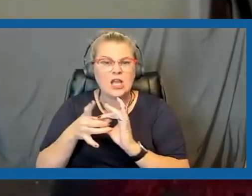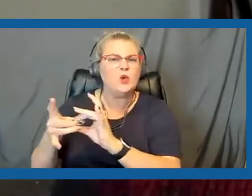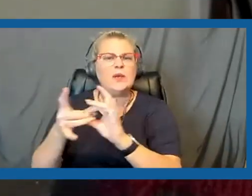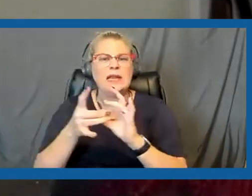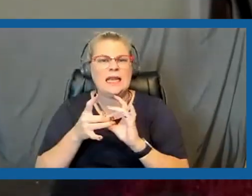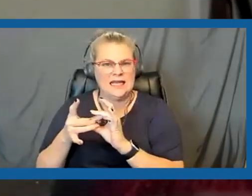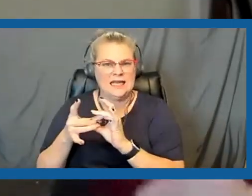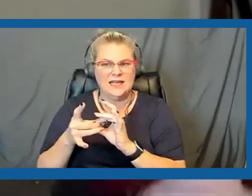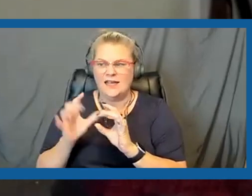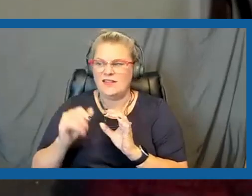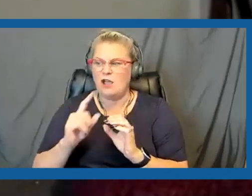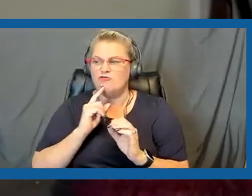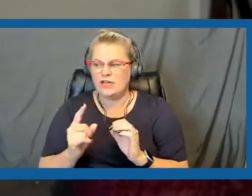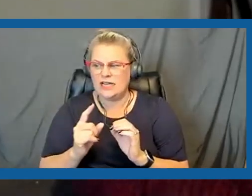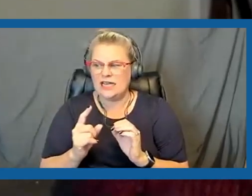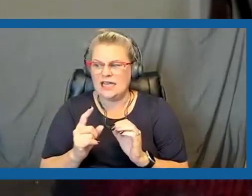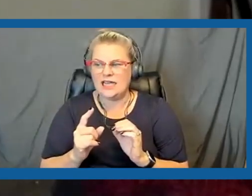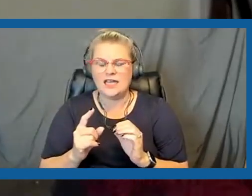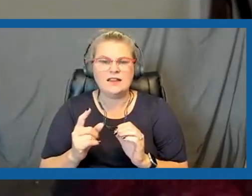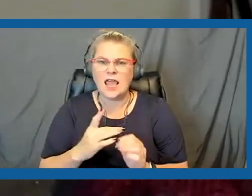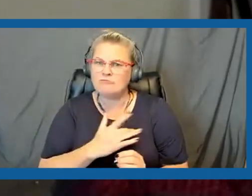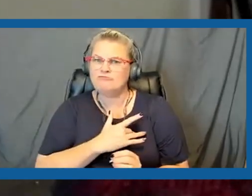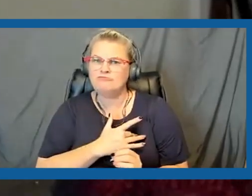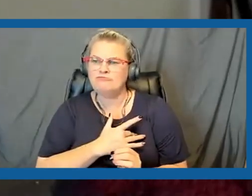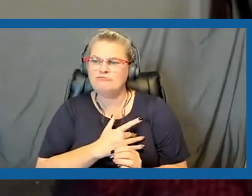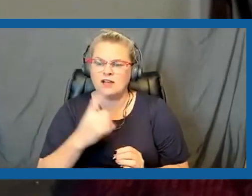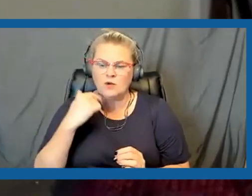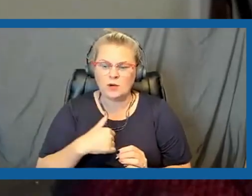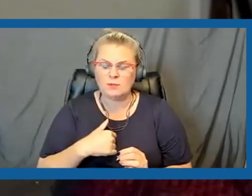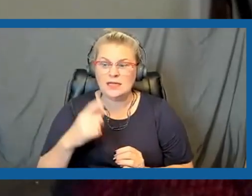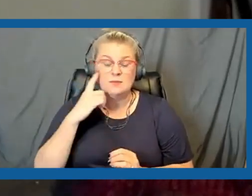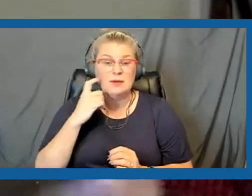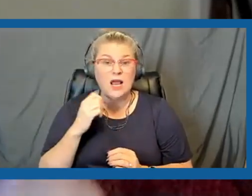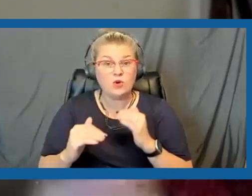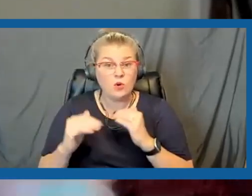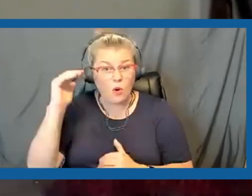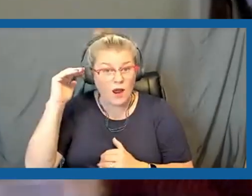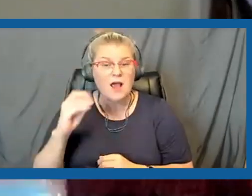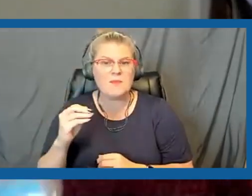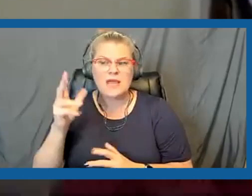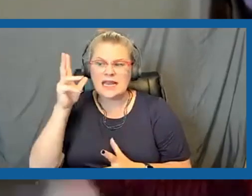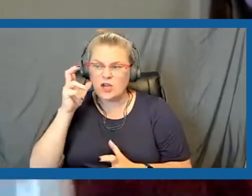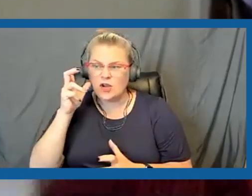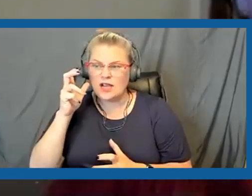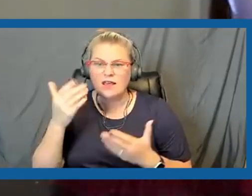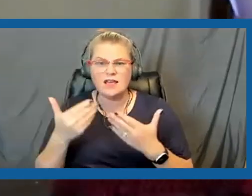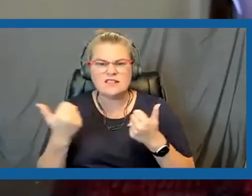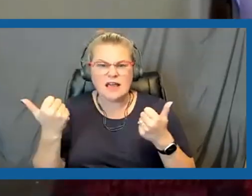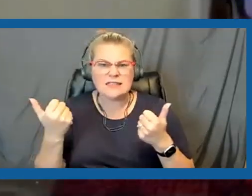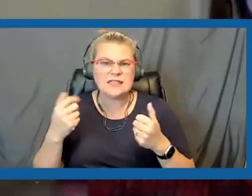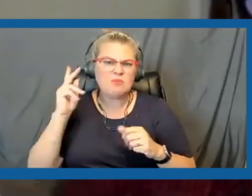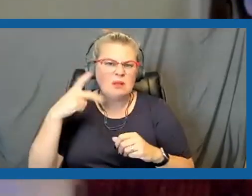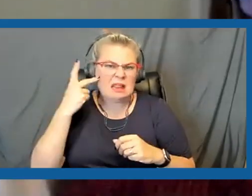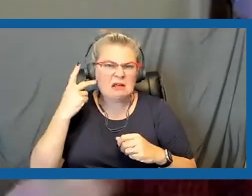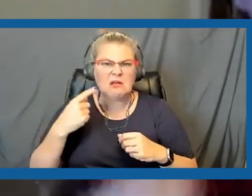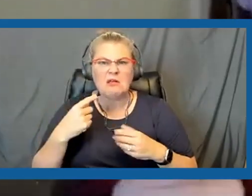there that really kind of sang to me, because, you know, just kind of growing up and like hearing the divisive political rhetoric,